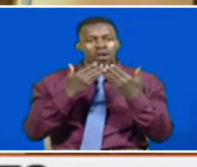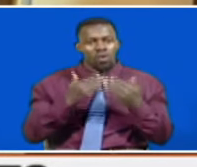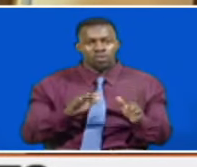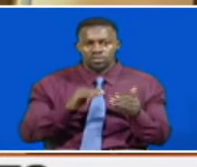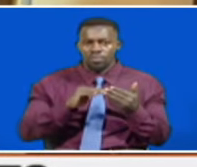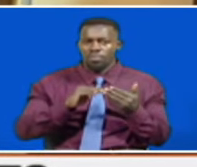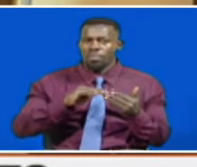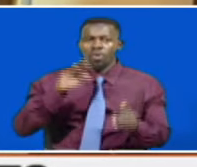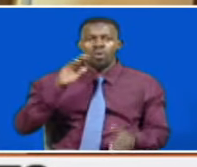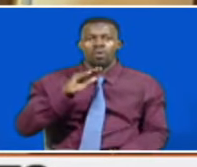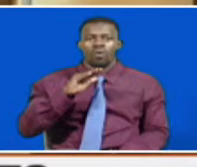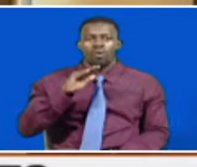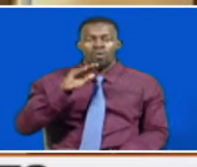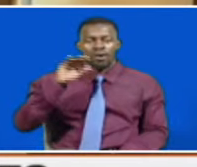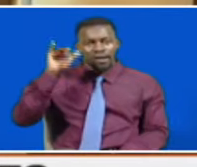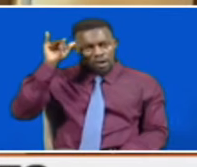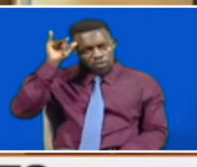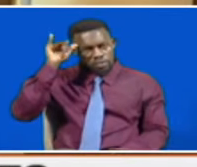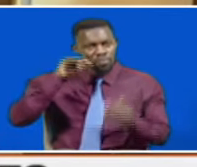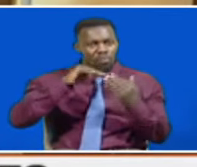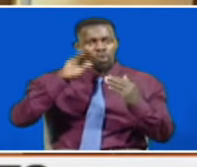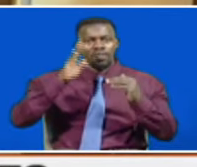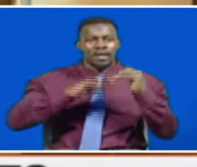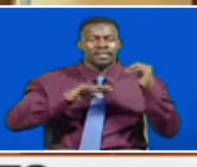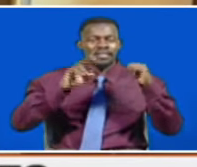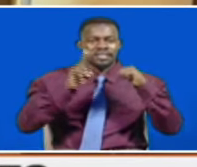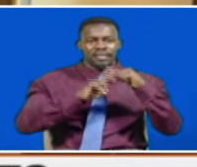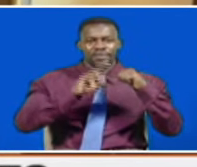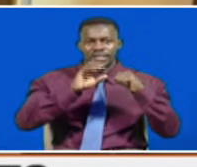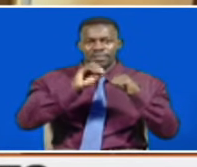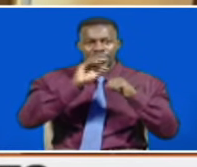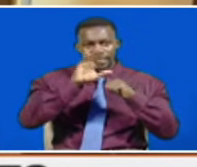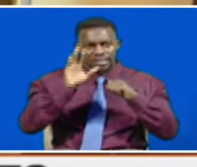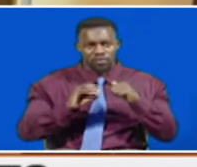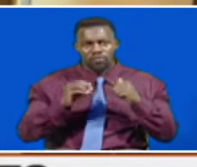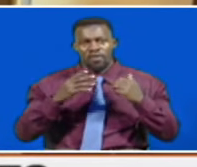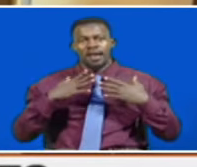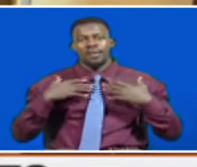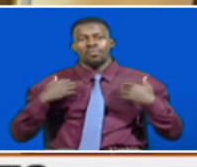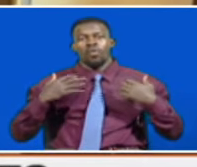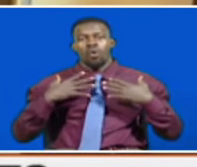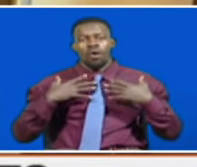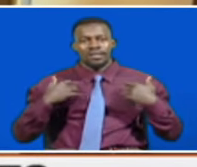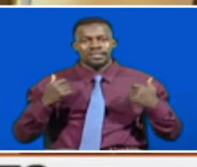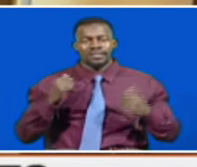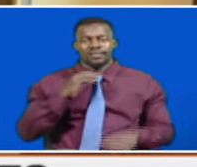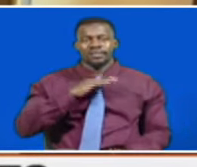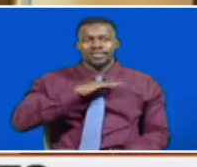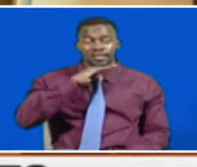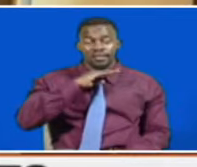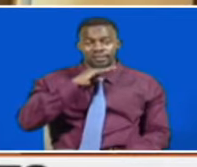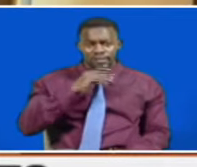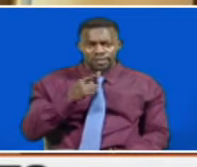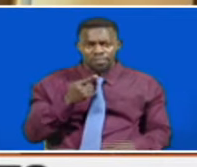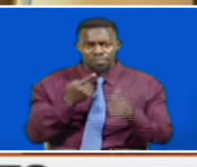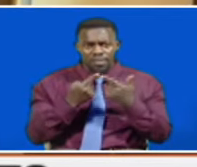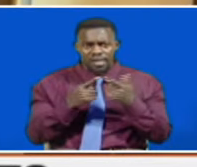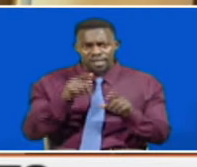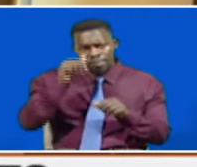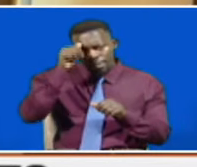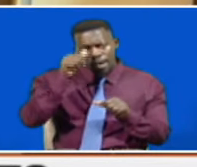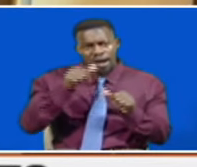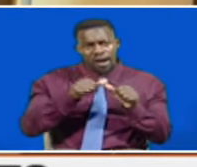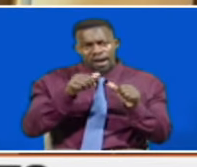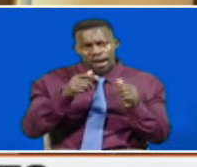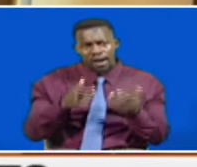we lost over 70% of the livestock that we have. And you know, livestock is almost all the